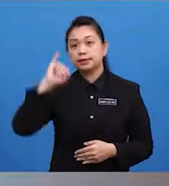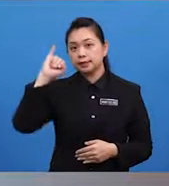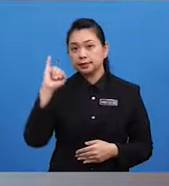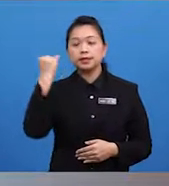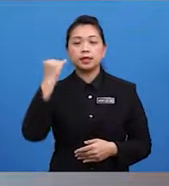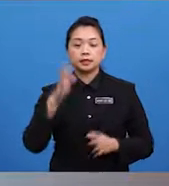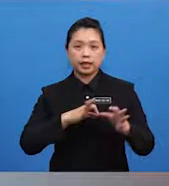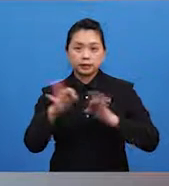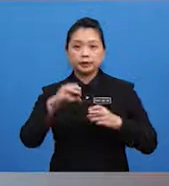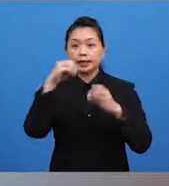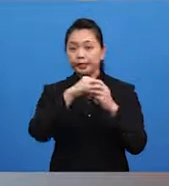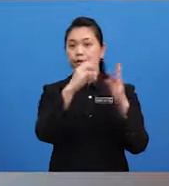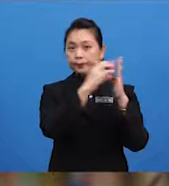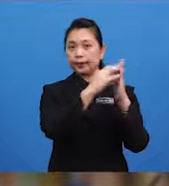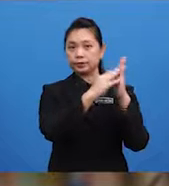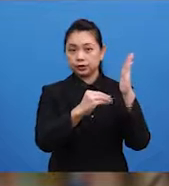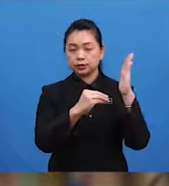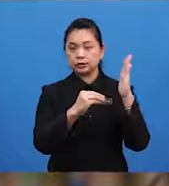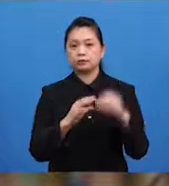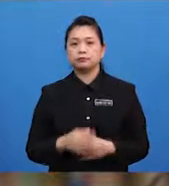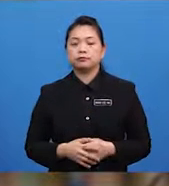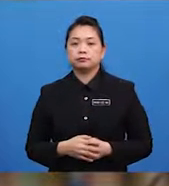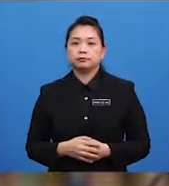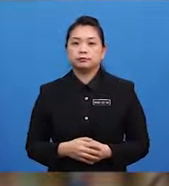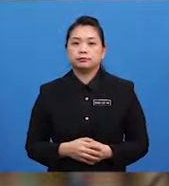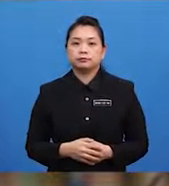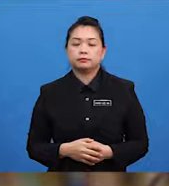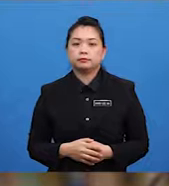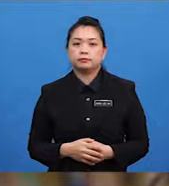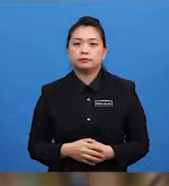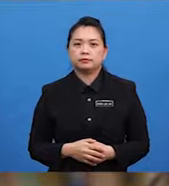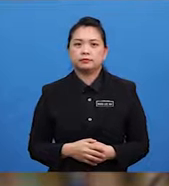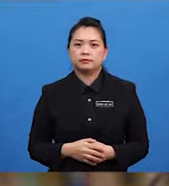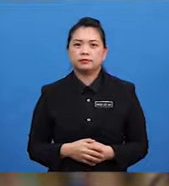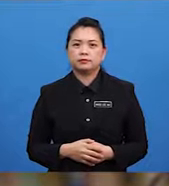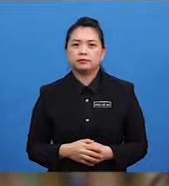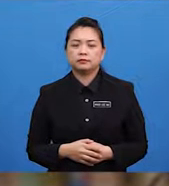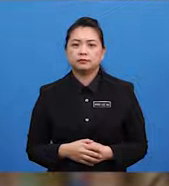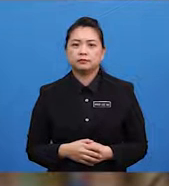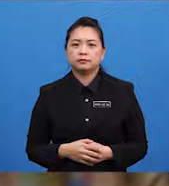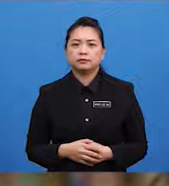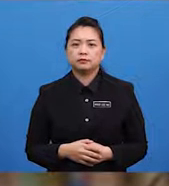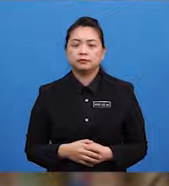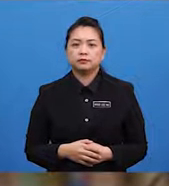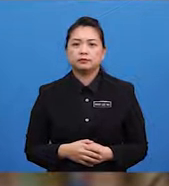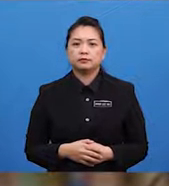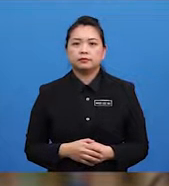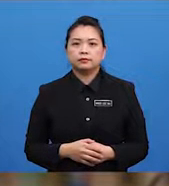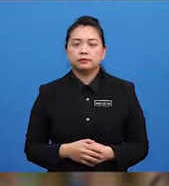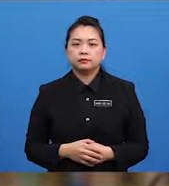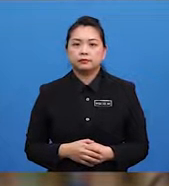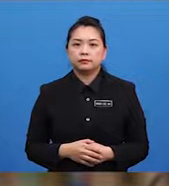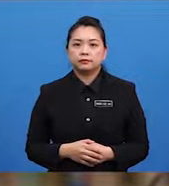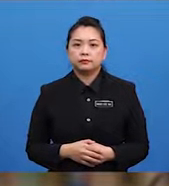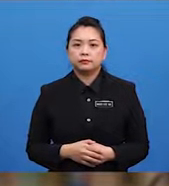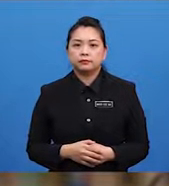explanation in the passage. Now, you have to be very careful in looking for the